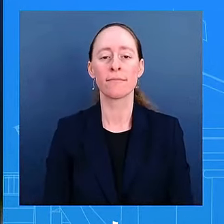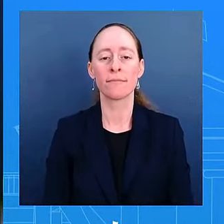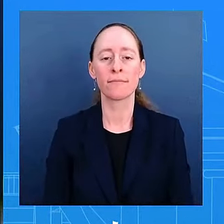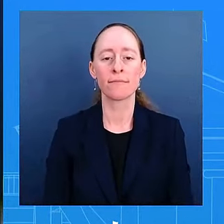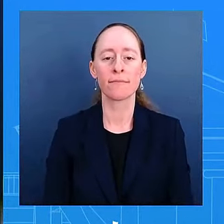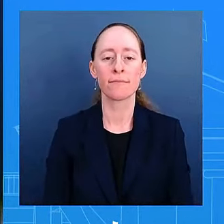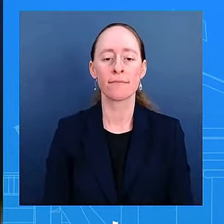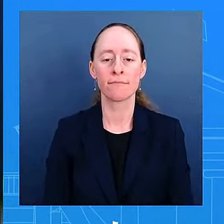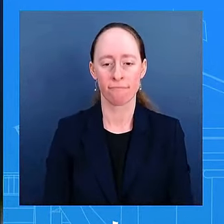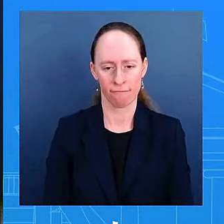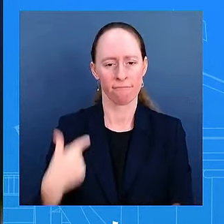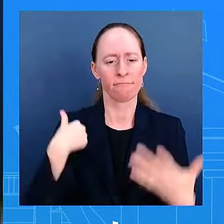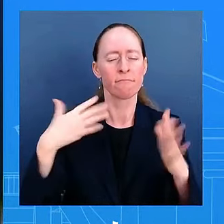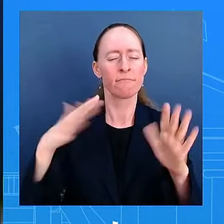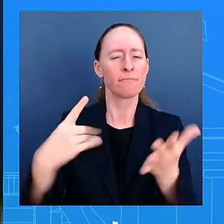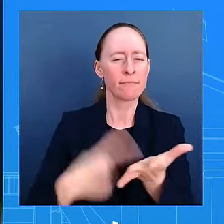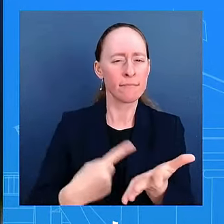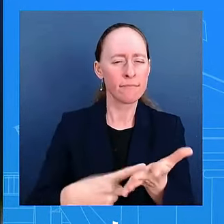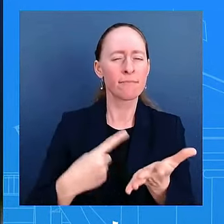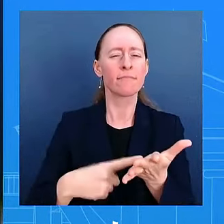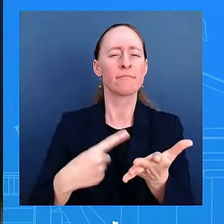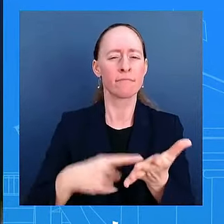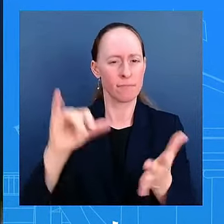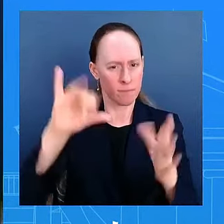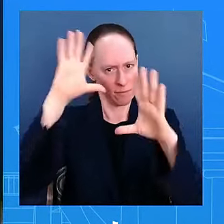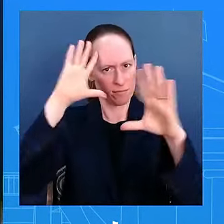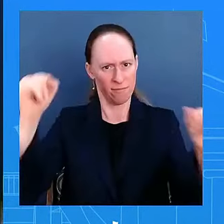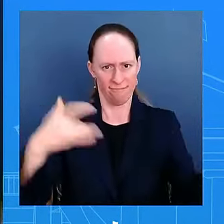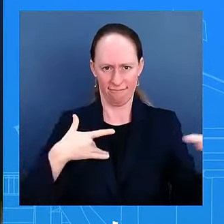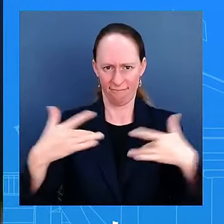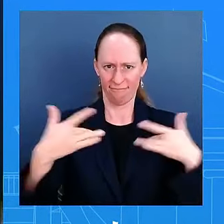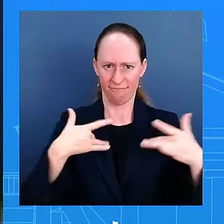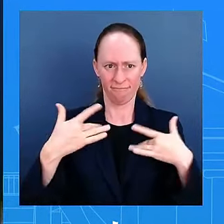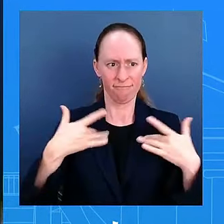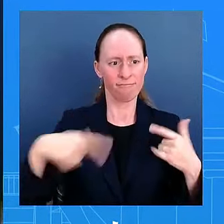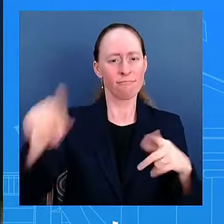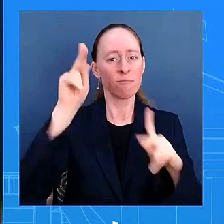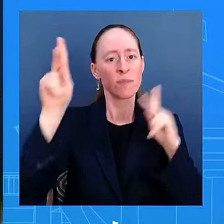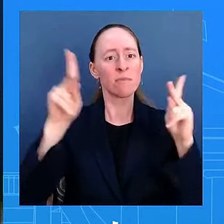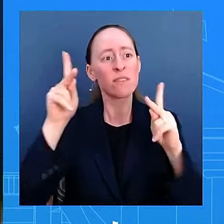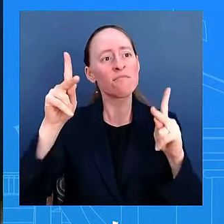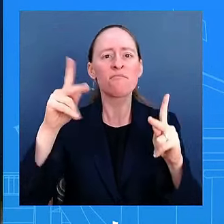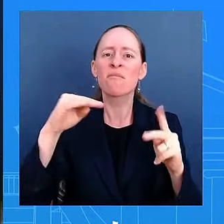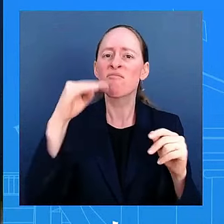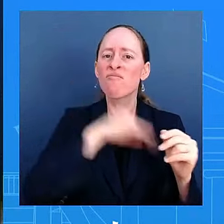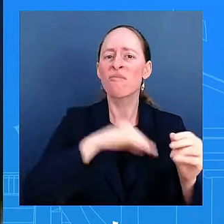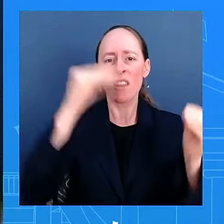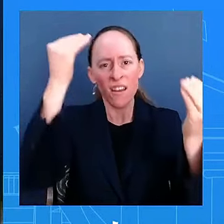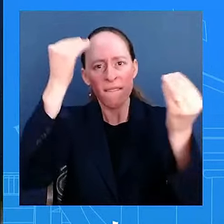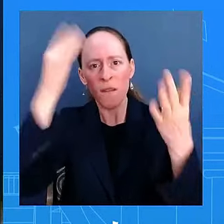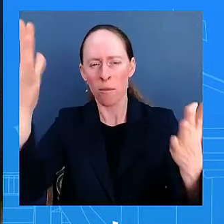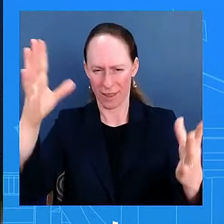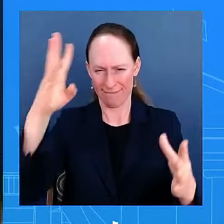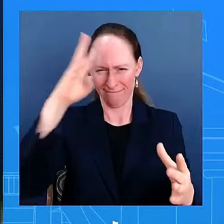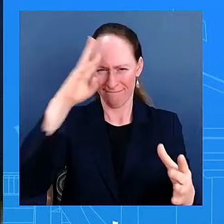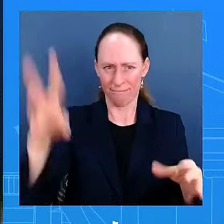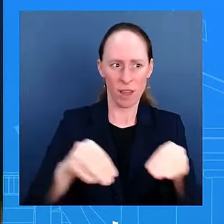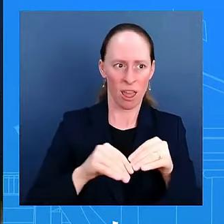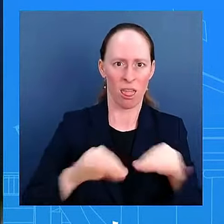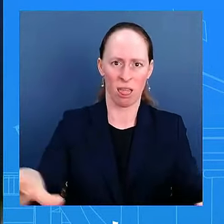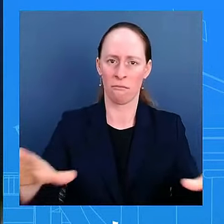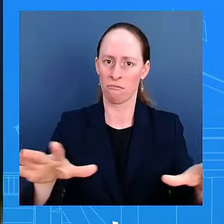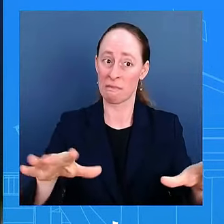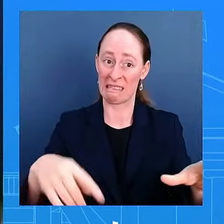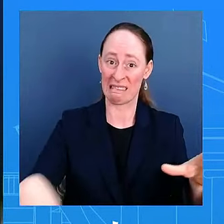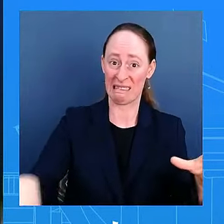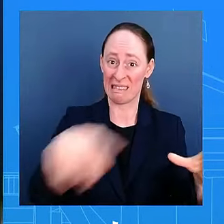misinformation, disinformation, and how dangerous it is, especially right now when we're. When he was speaking at the time, when we were dealing and trying to respond